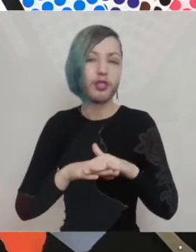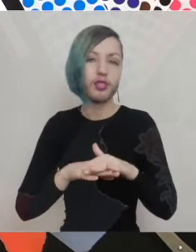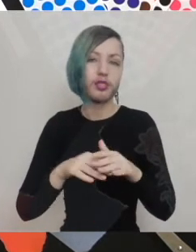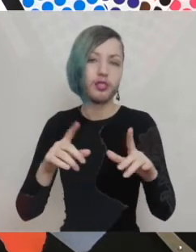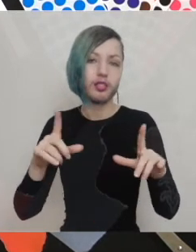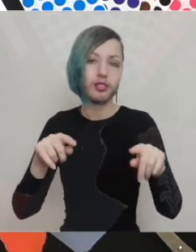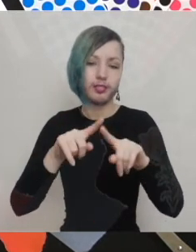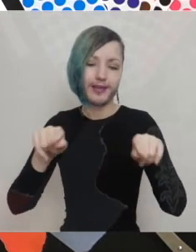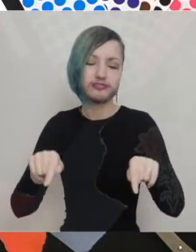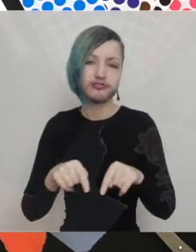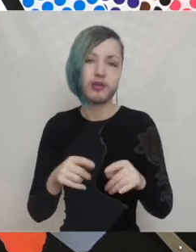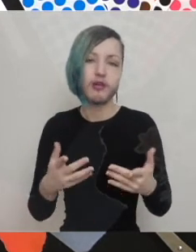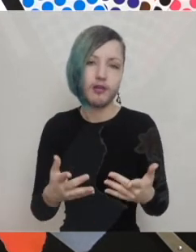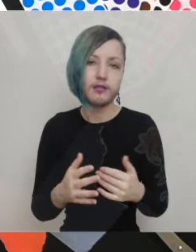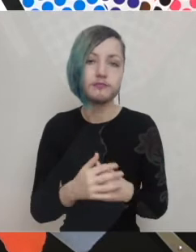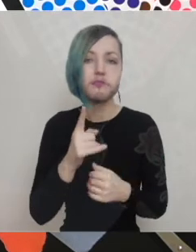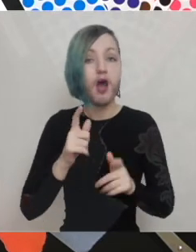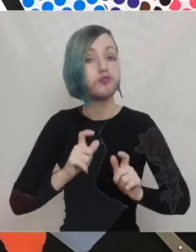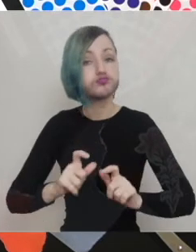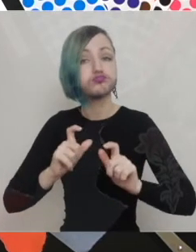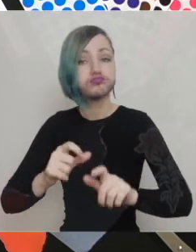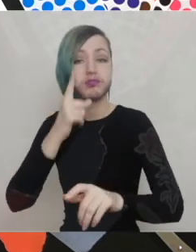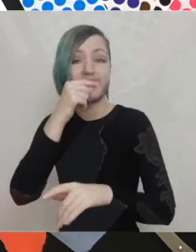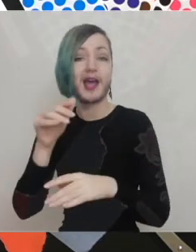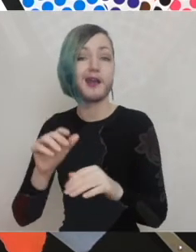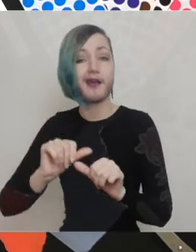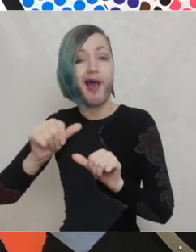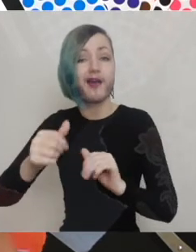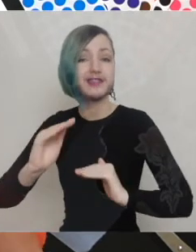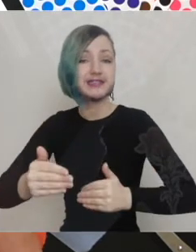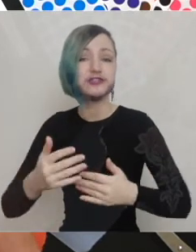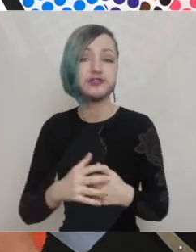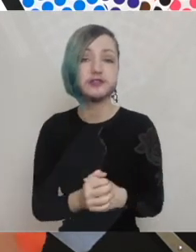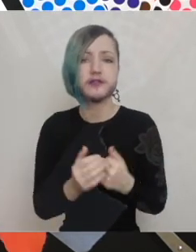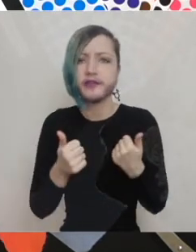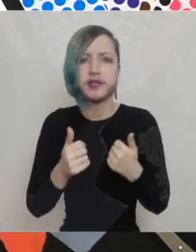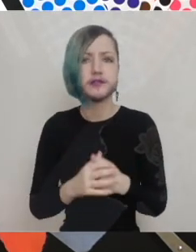but you can continue with it outside of this session.